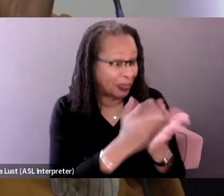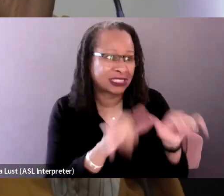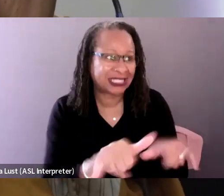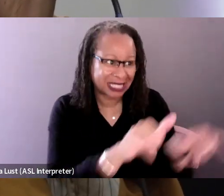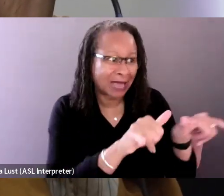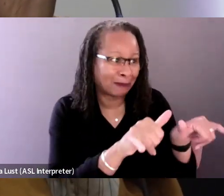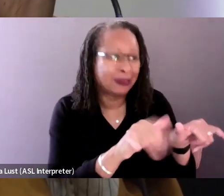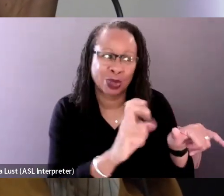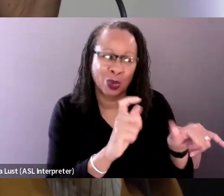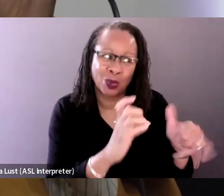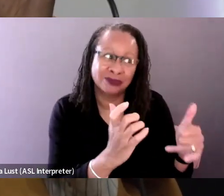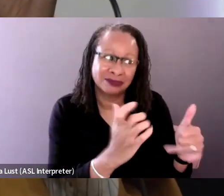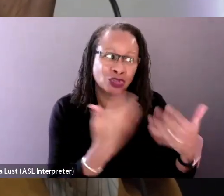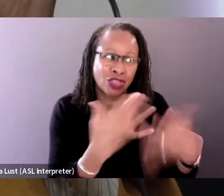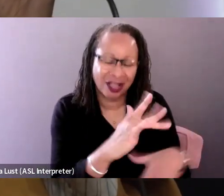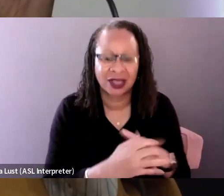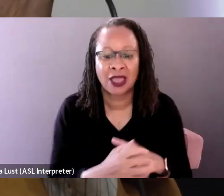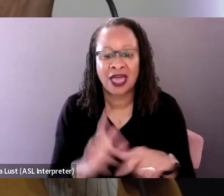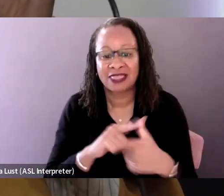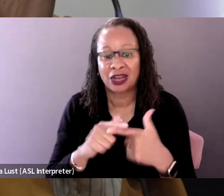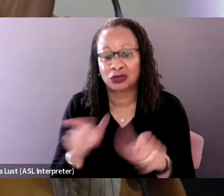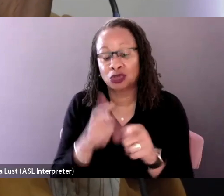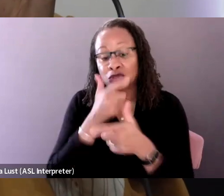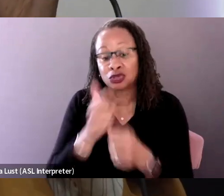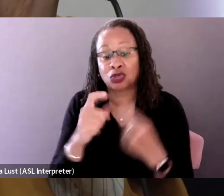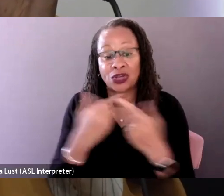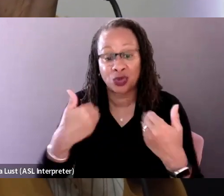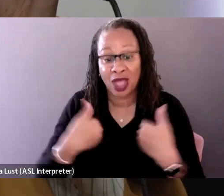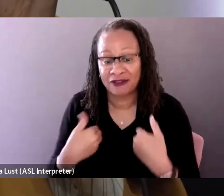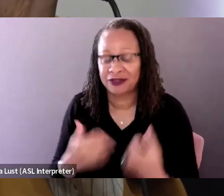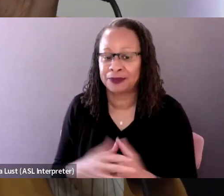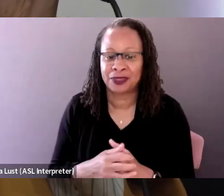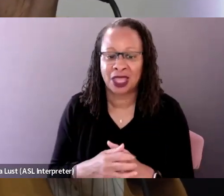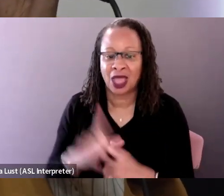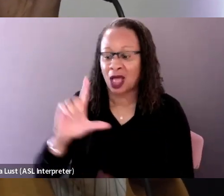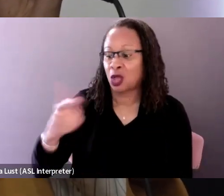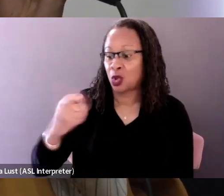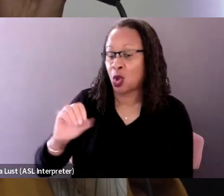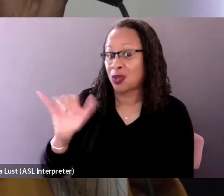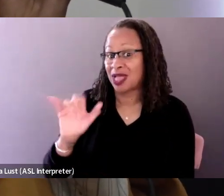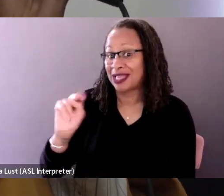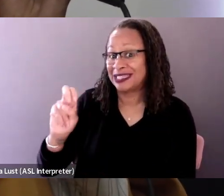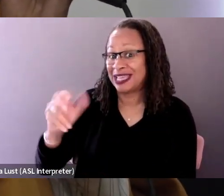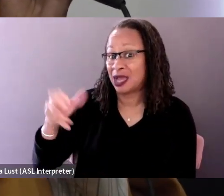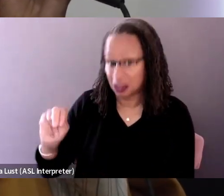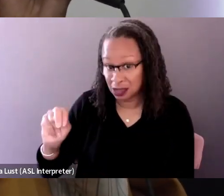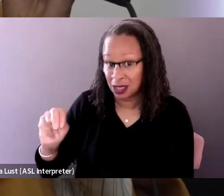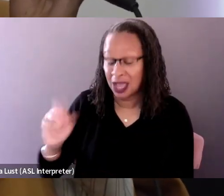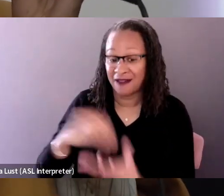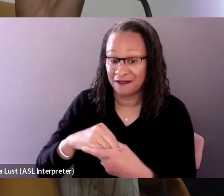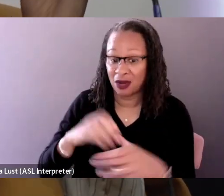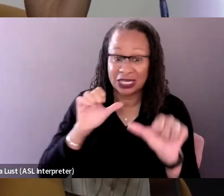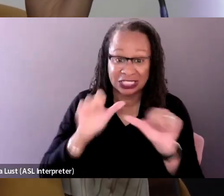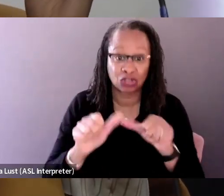we definitely, like, and then it also was interesting because when you have a logo like Neon involved, and you're still trying to do grassroots things,